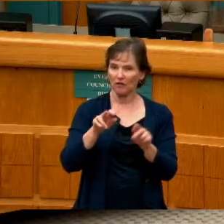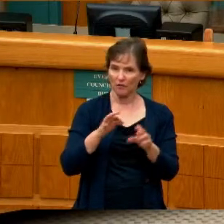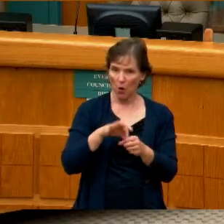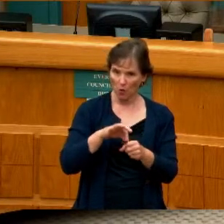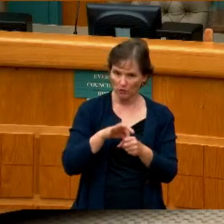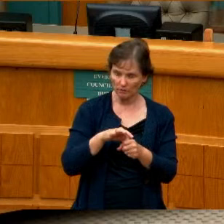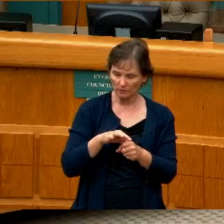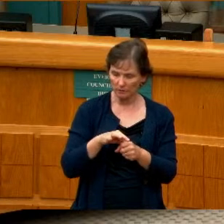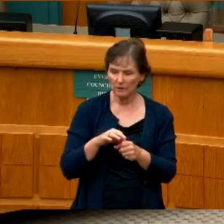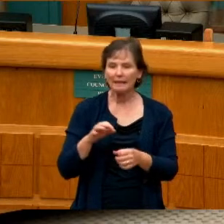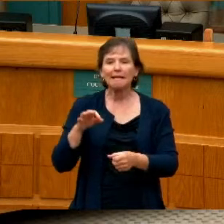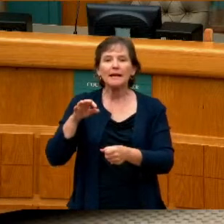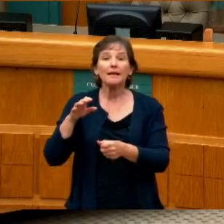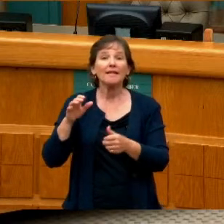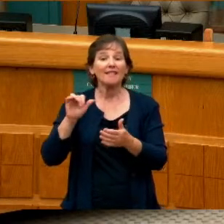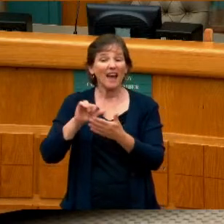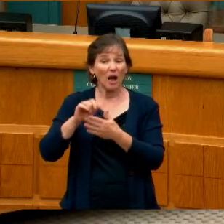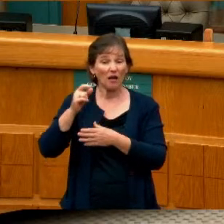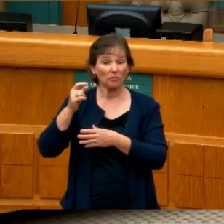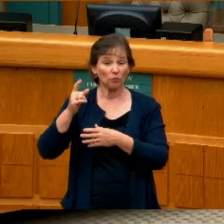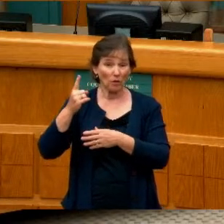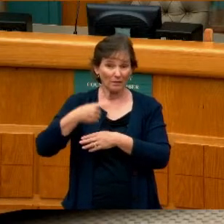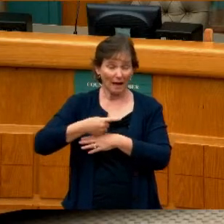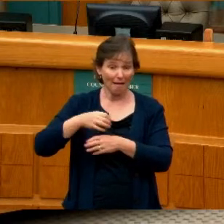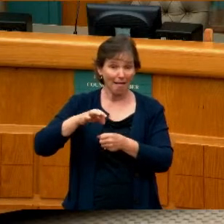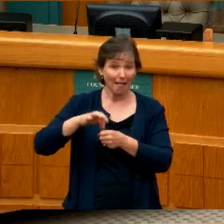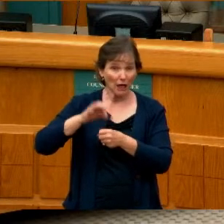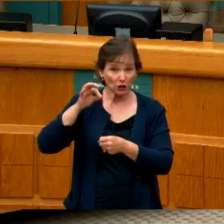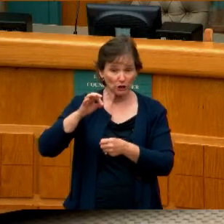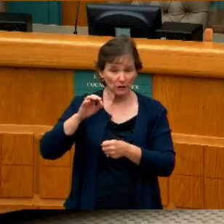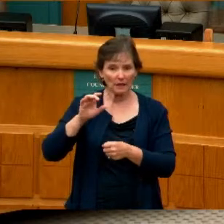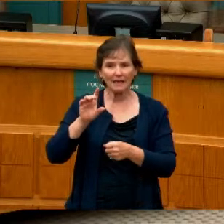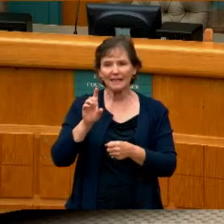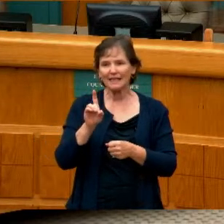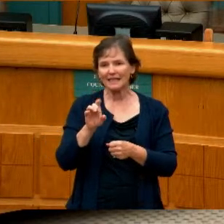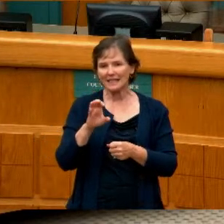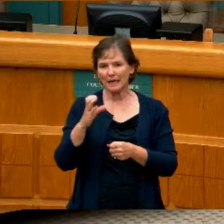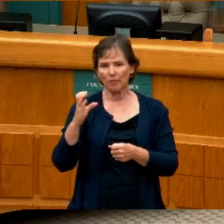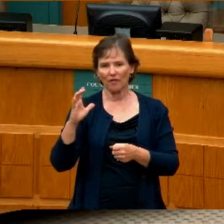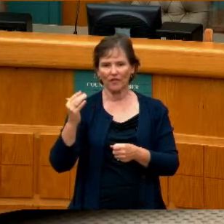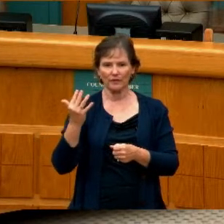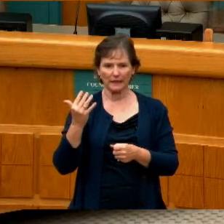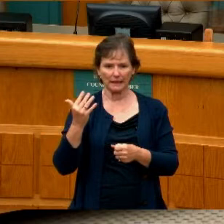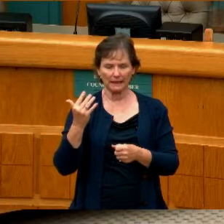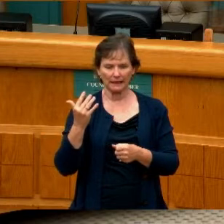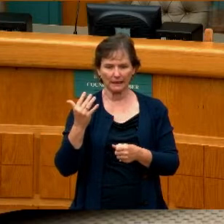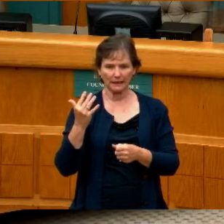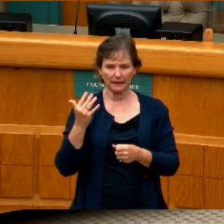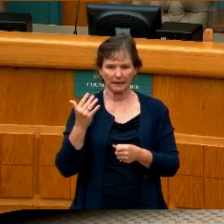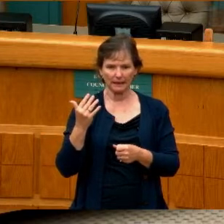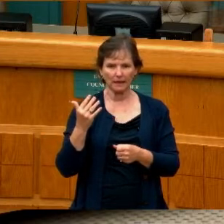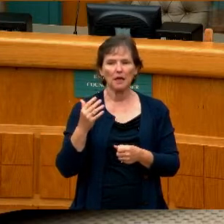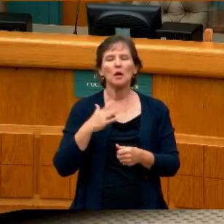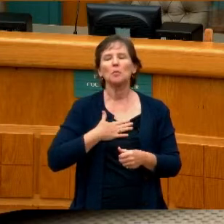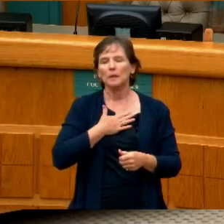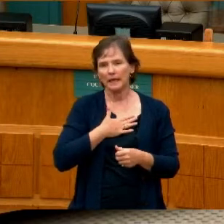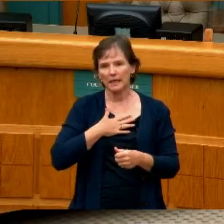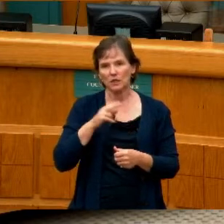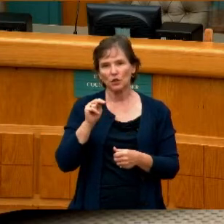So you're going to be hearing a lot from us about voter safety, and everything we wanted you to do in the